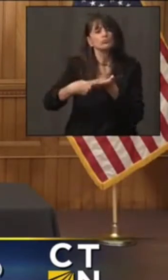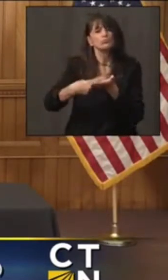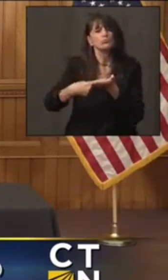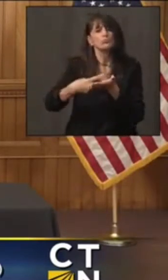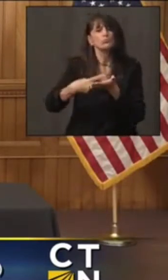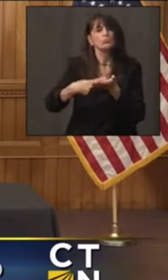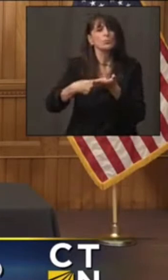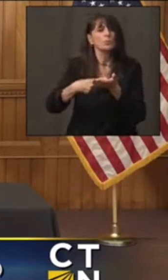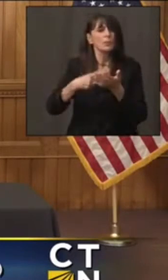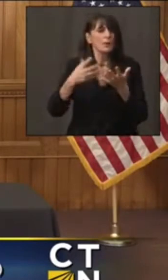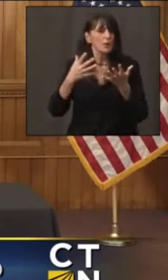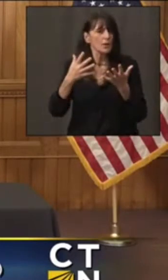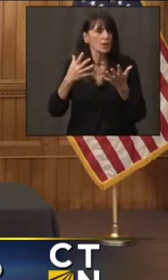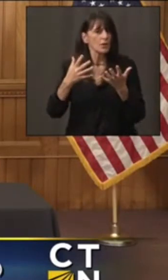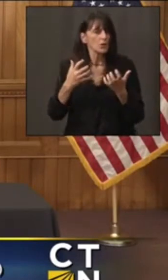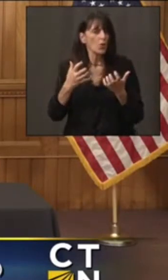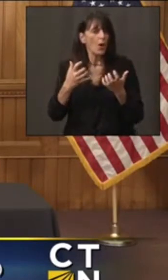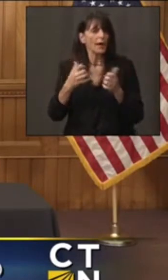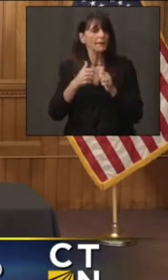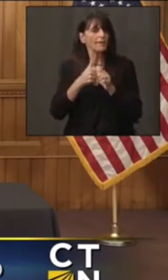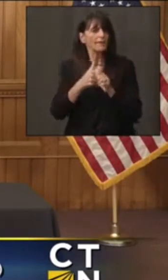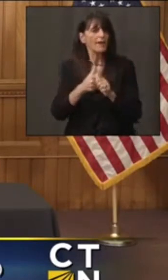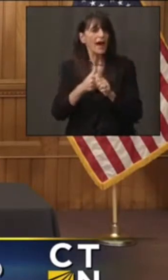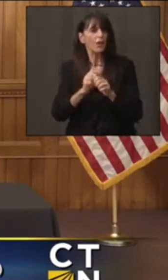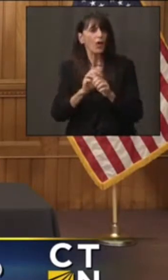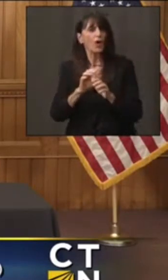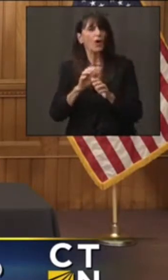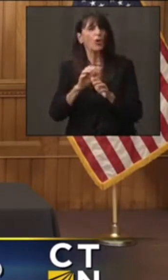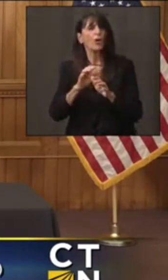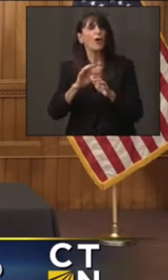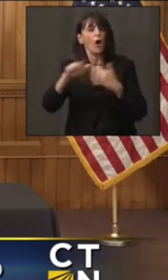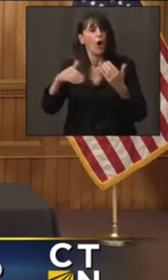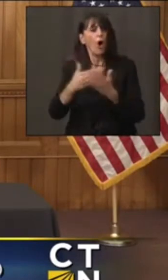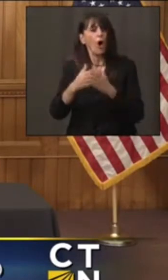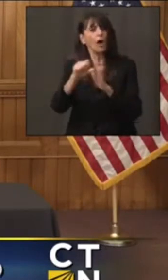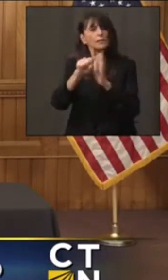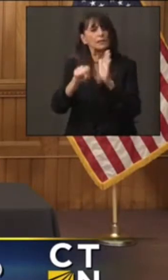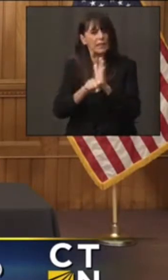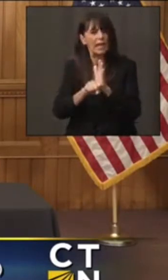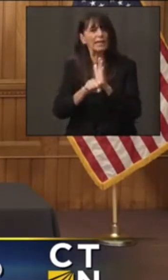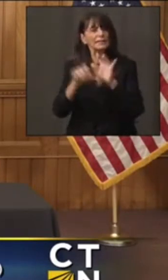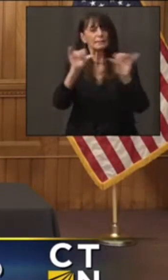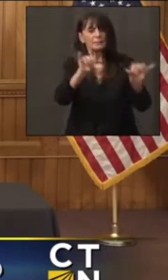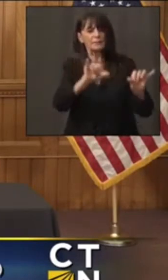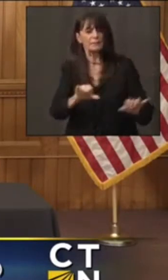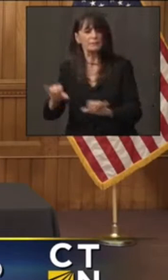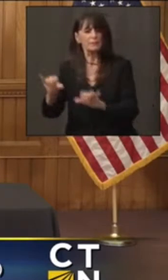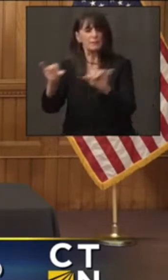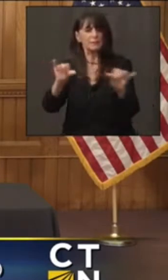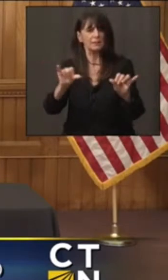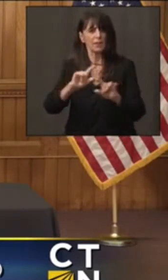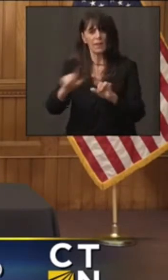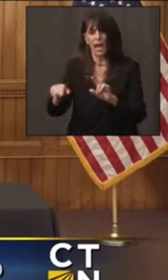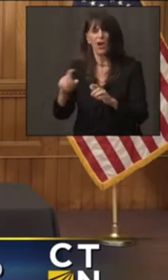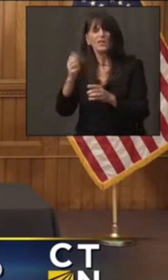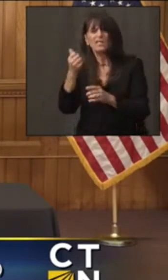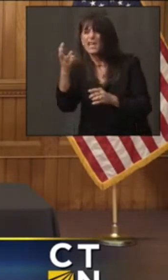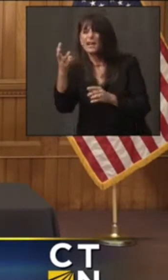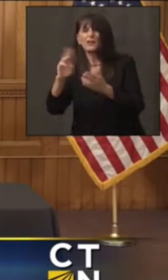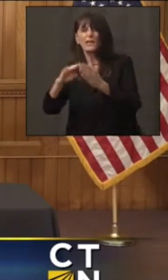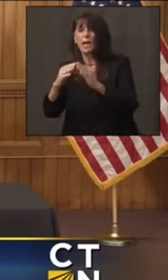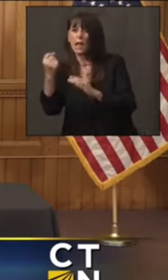things to be more on a statewide basis, but now where we have these 11 towns that are in this red alert, it seems like you're really trying to focus in